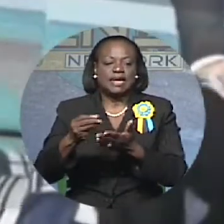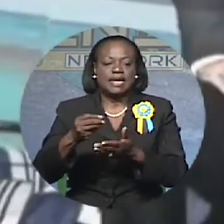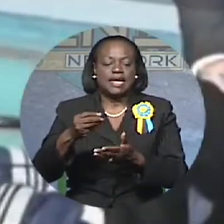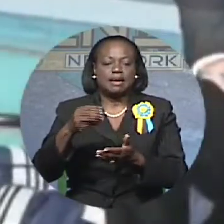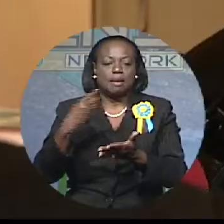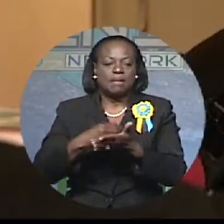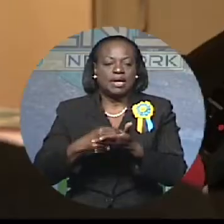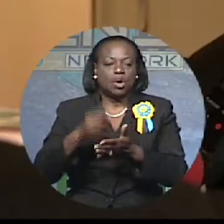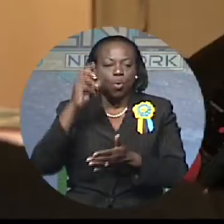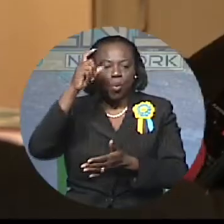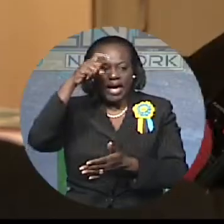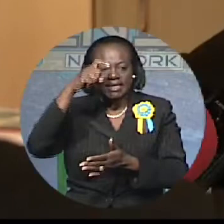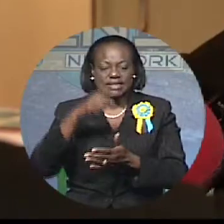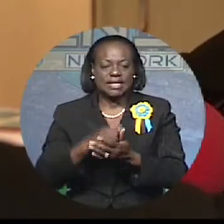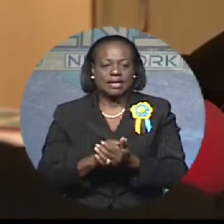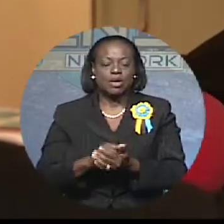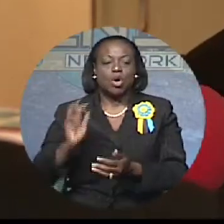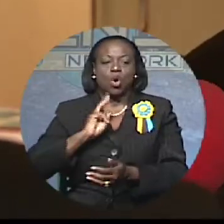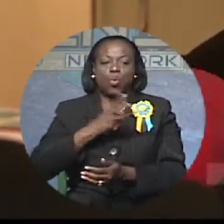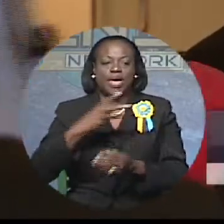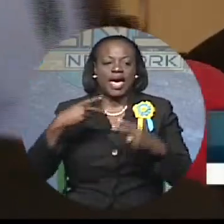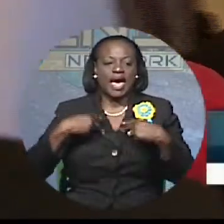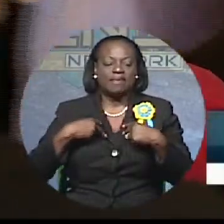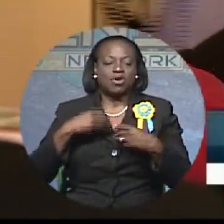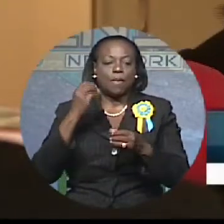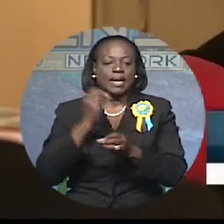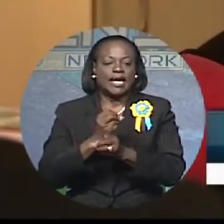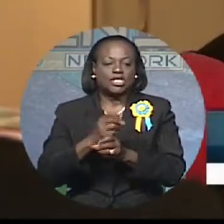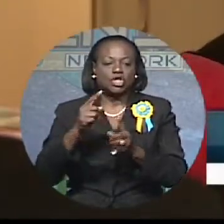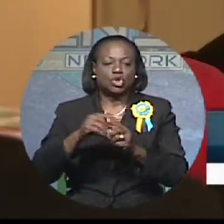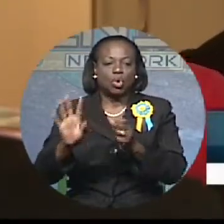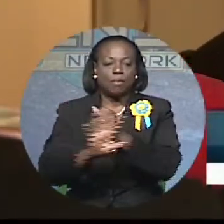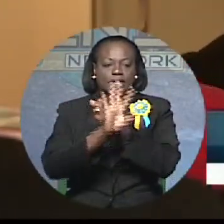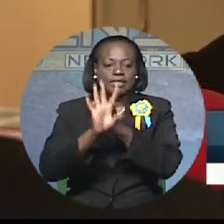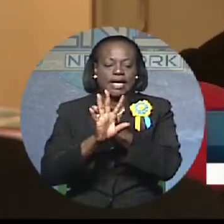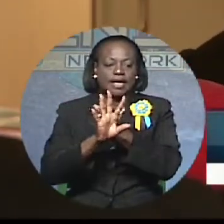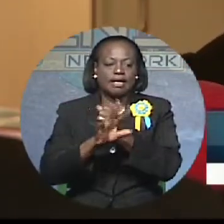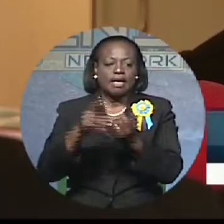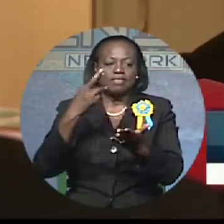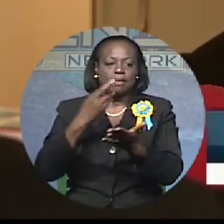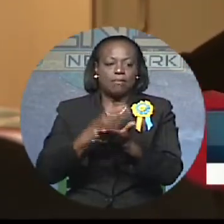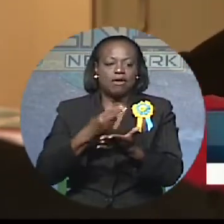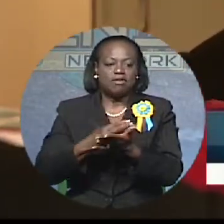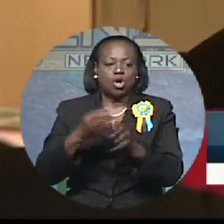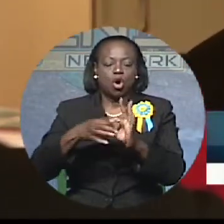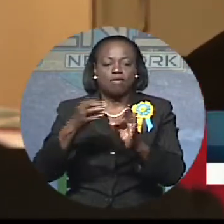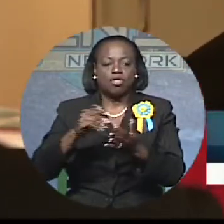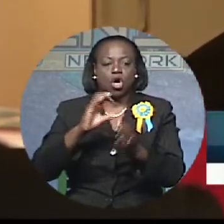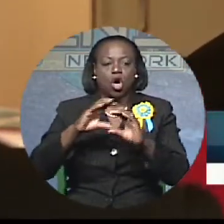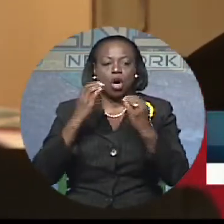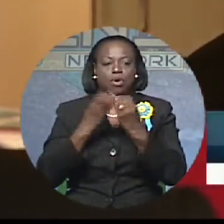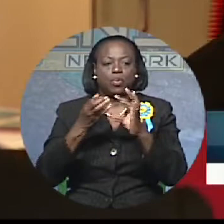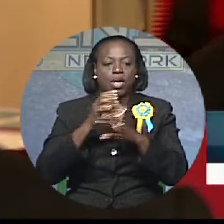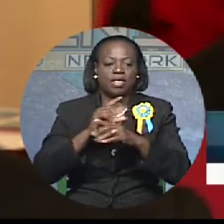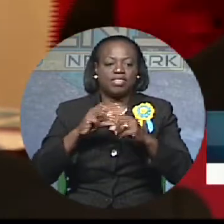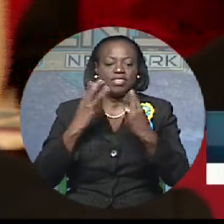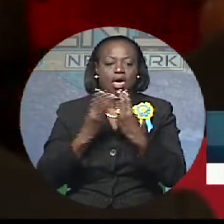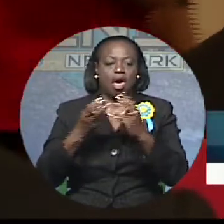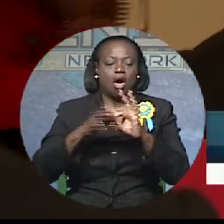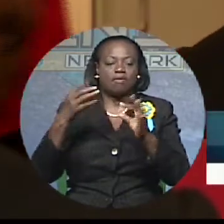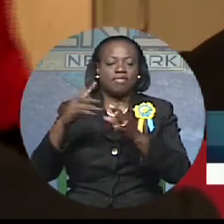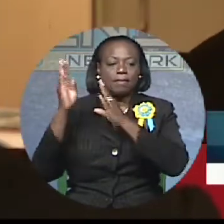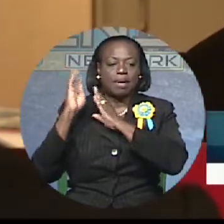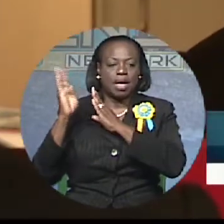properly. We have an obligation to protect the revenue of the Commonwealth of the Bahamas, not to